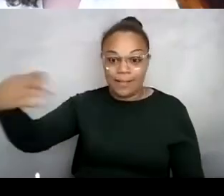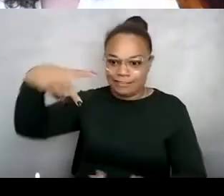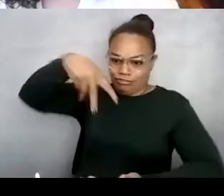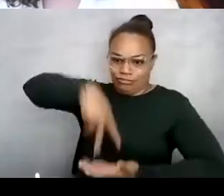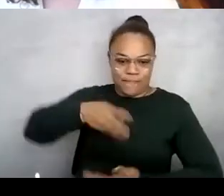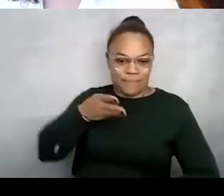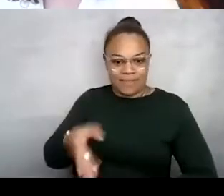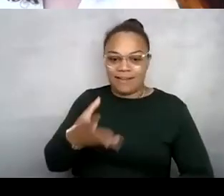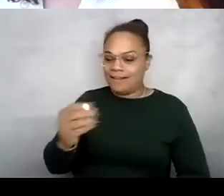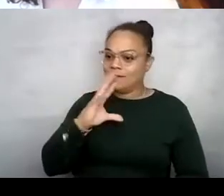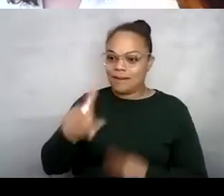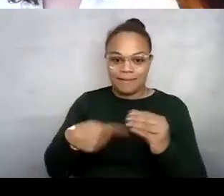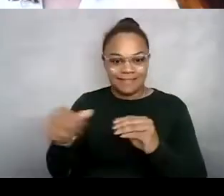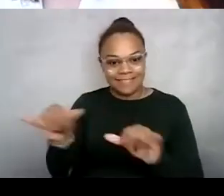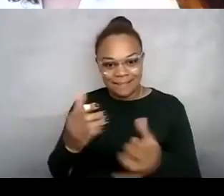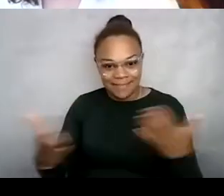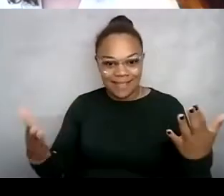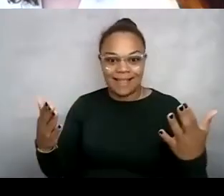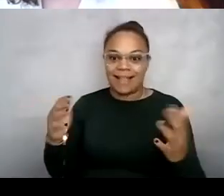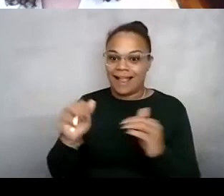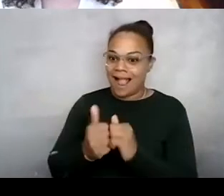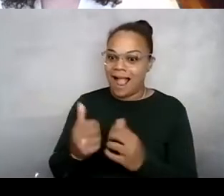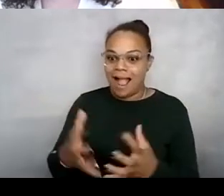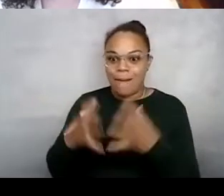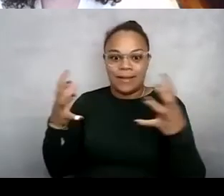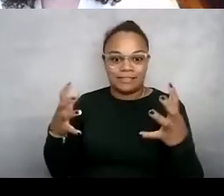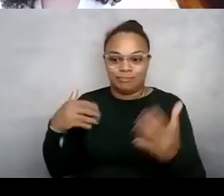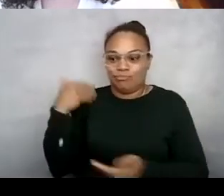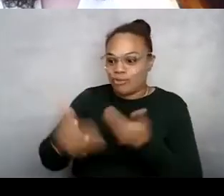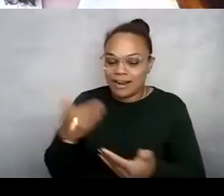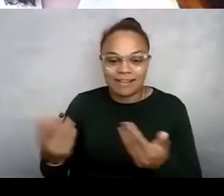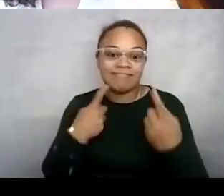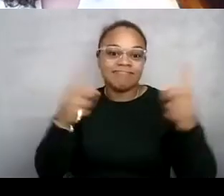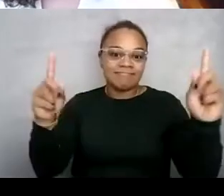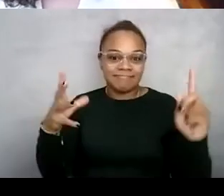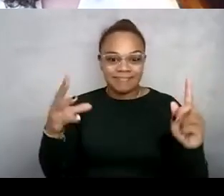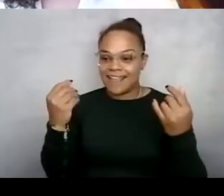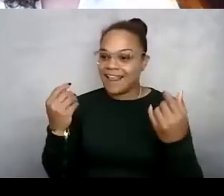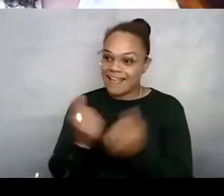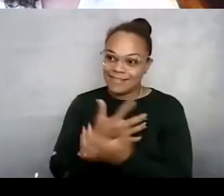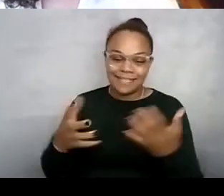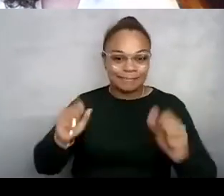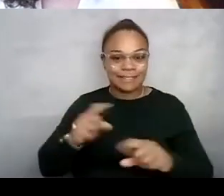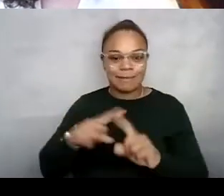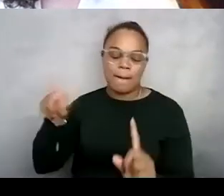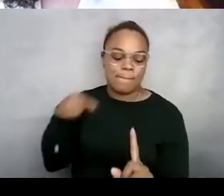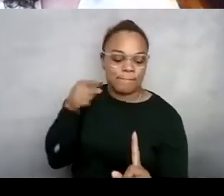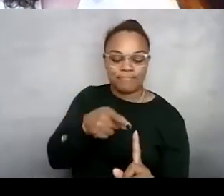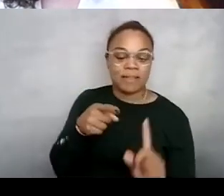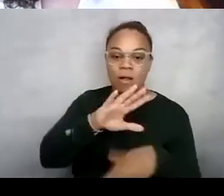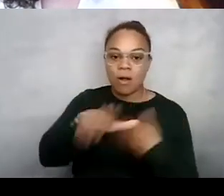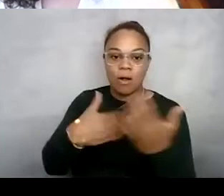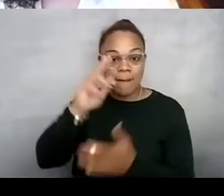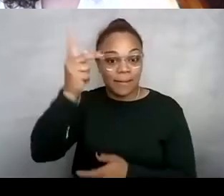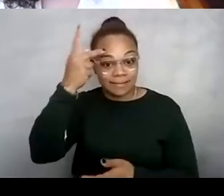importance of Bayard Rustin, how far we've come, and now anything is possible. But getting back to all politics is local. We're about ready to